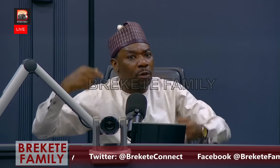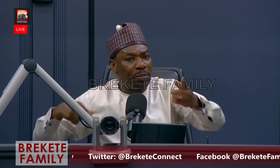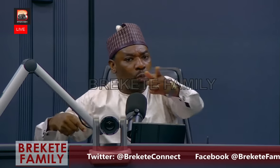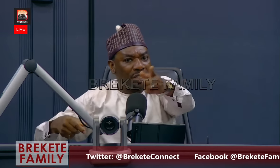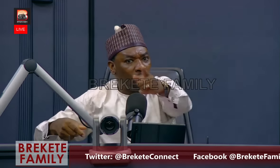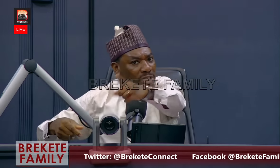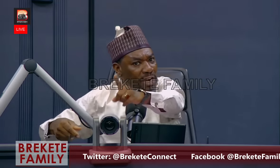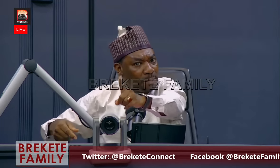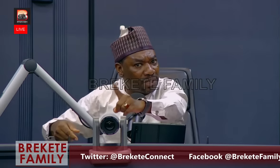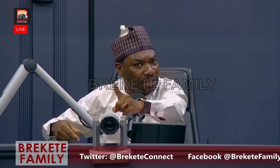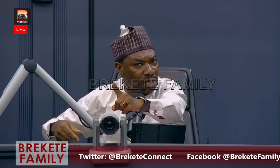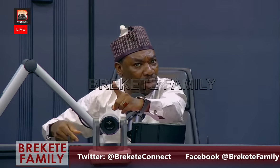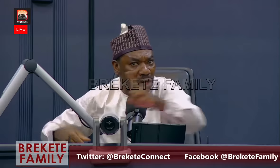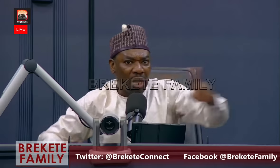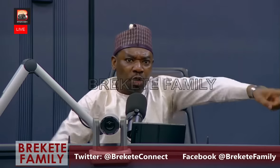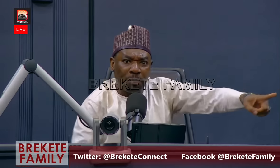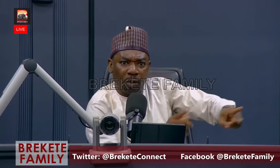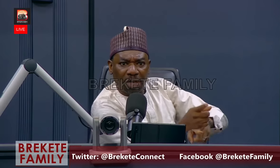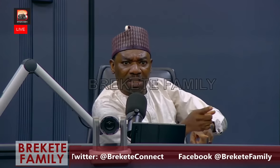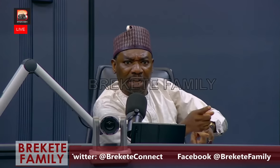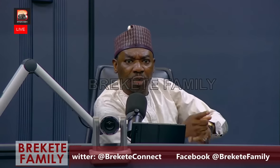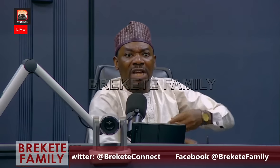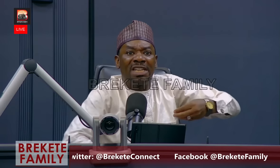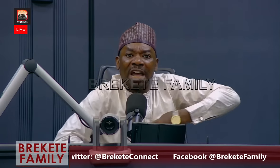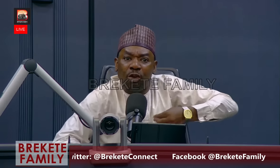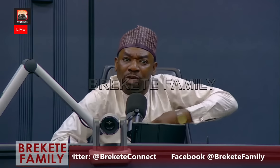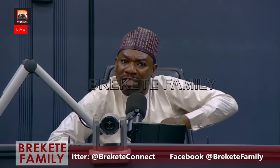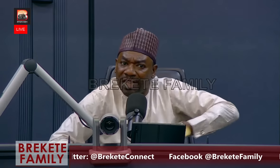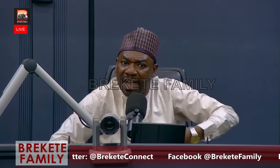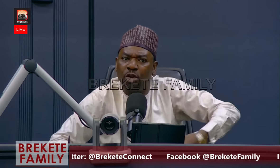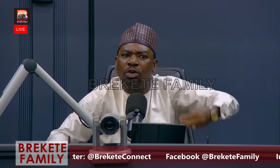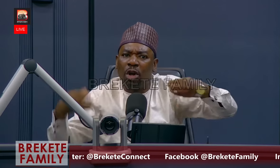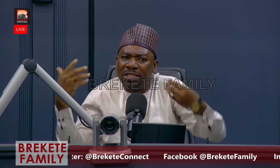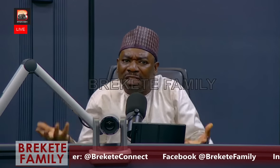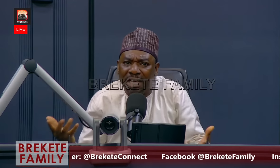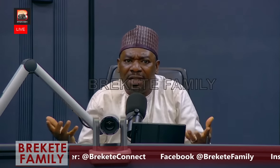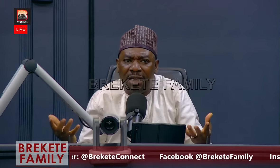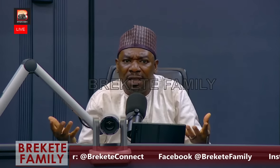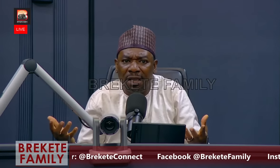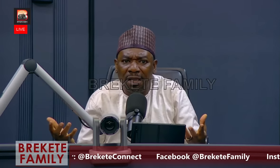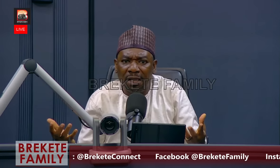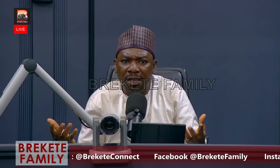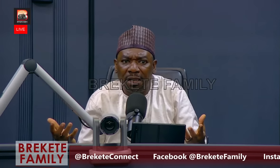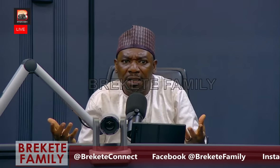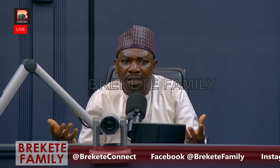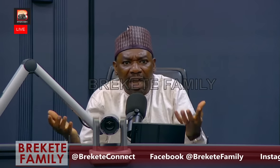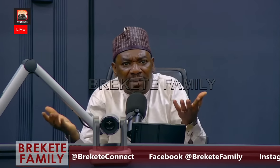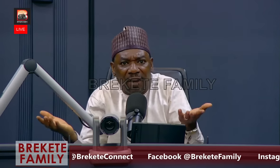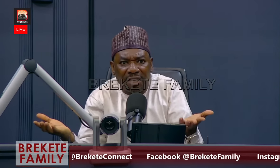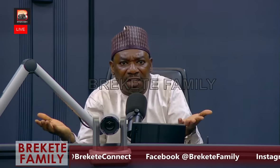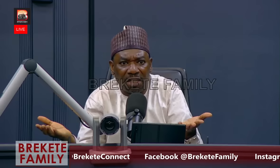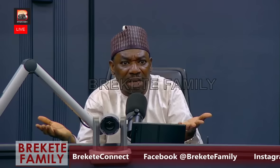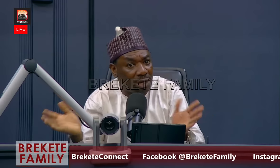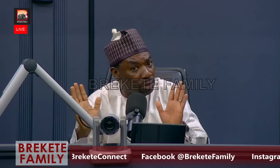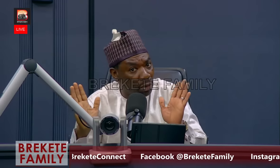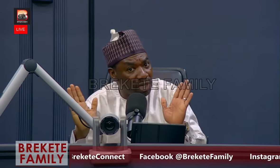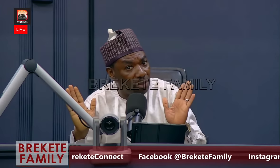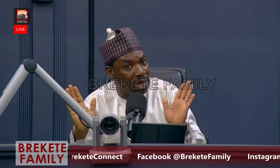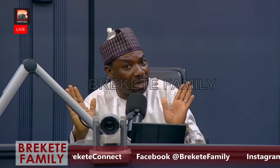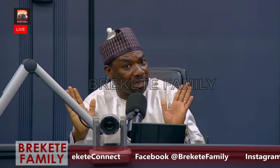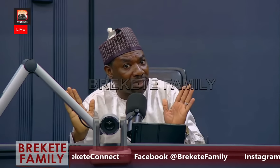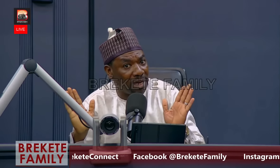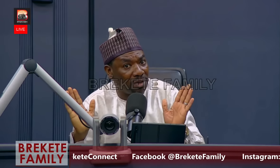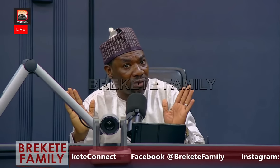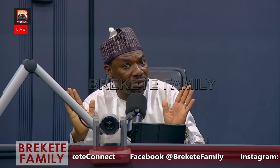decide not be waiting ordinary president talk not be waiting them talk now you decide you don't see the advantage I don't know